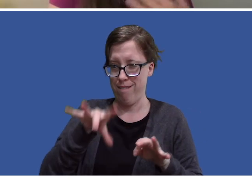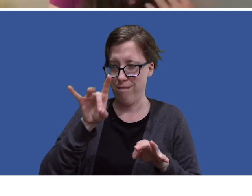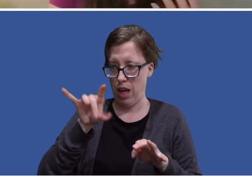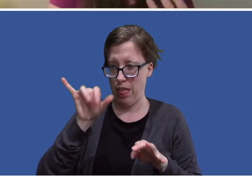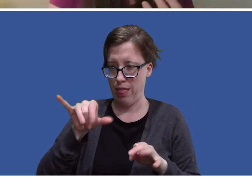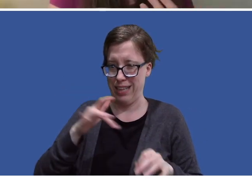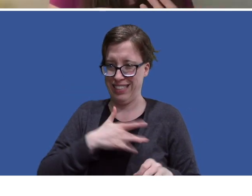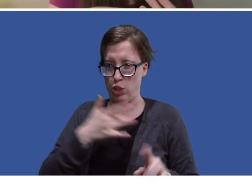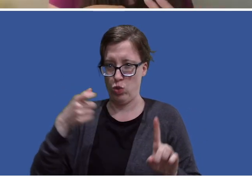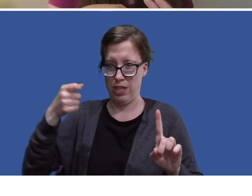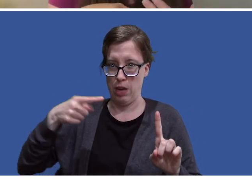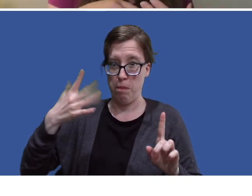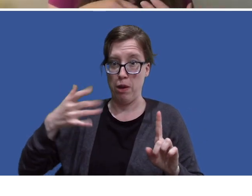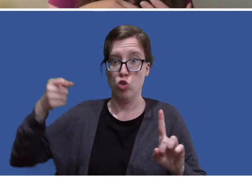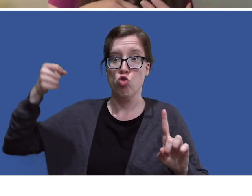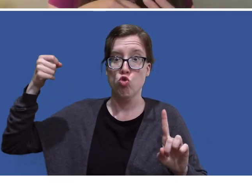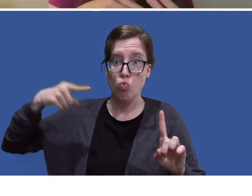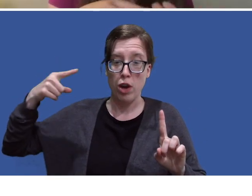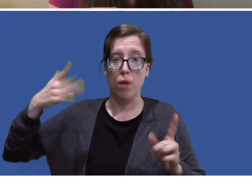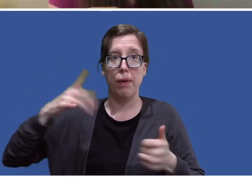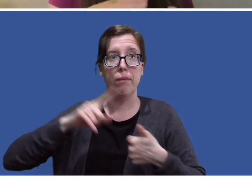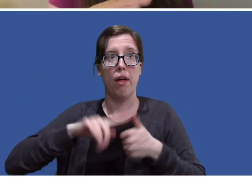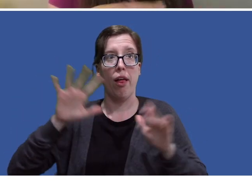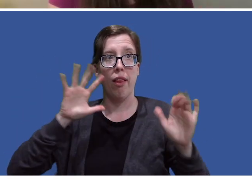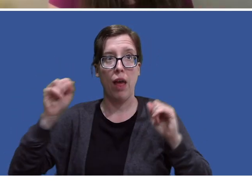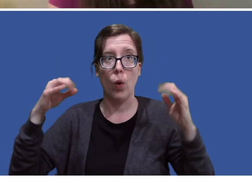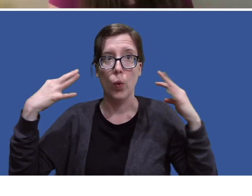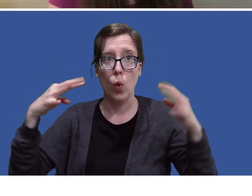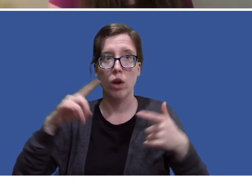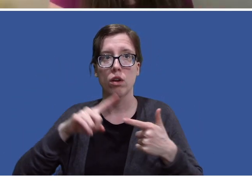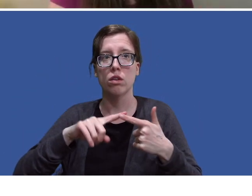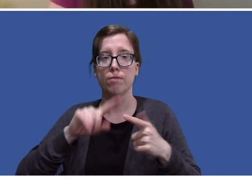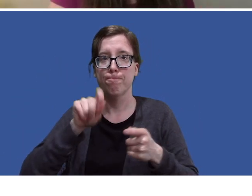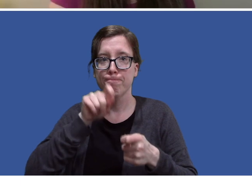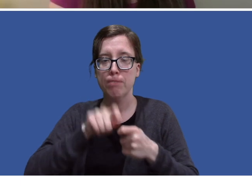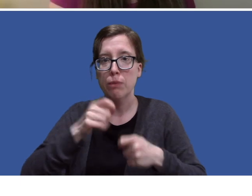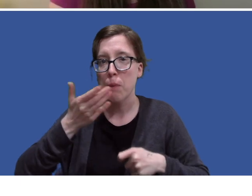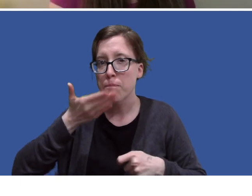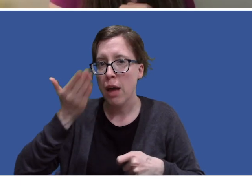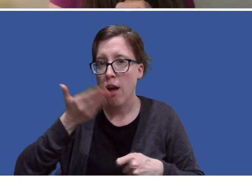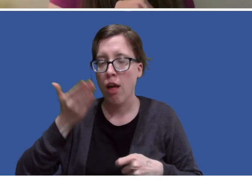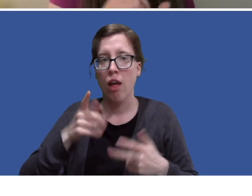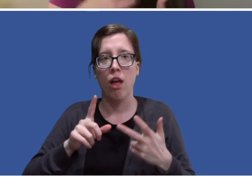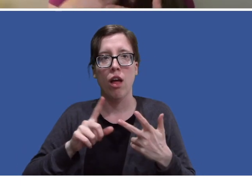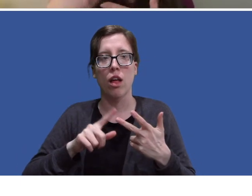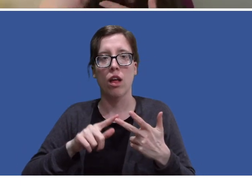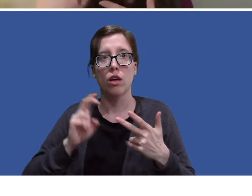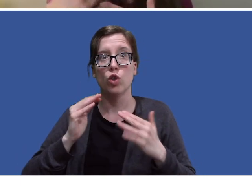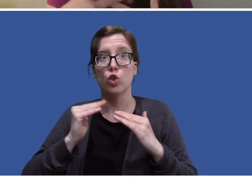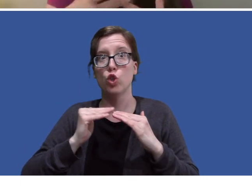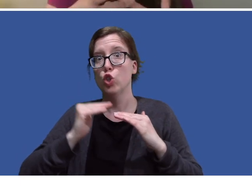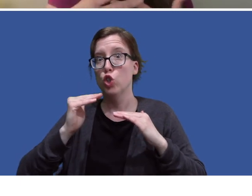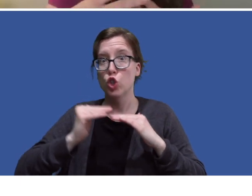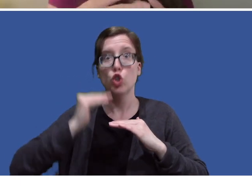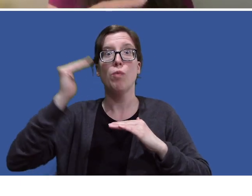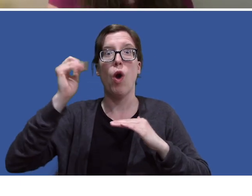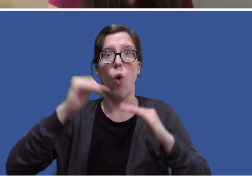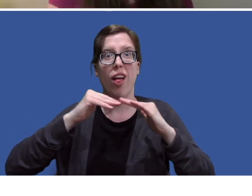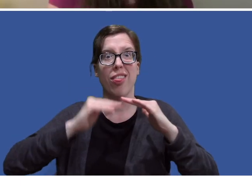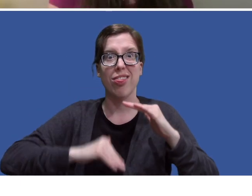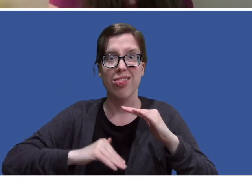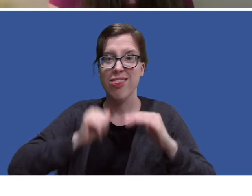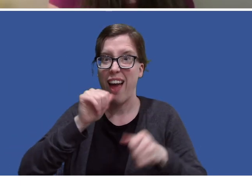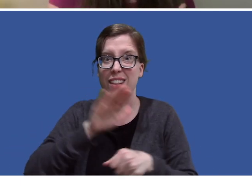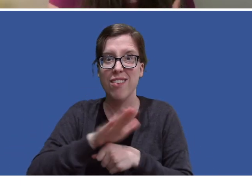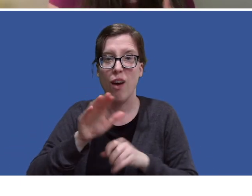certain smell, too much or too little movement, light touch versus a more firm